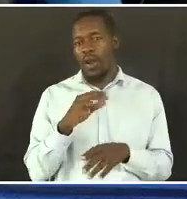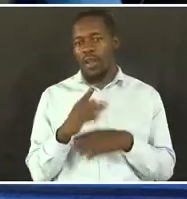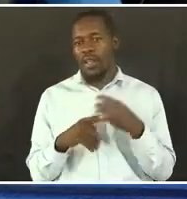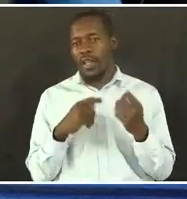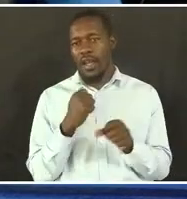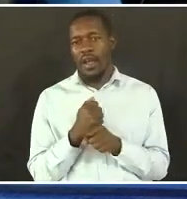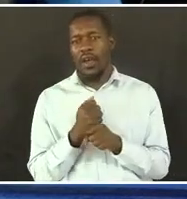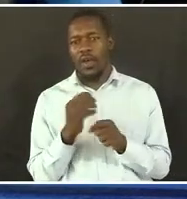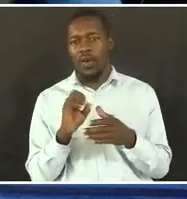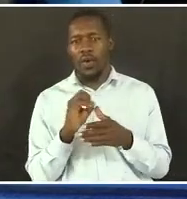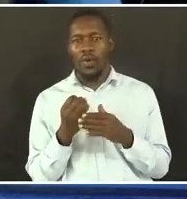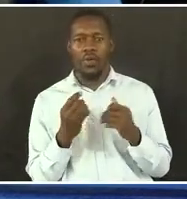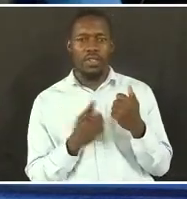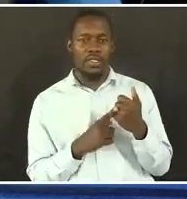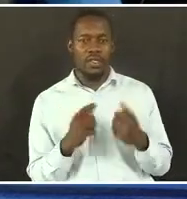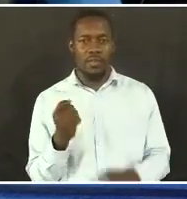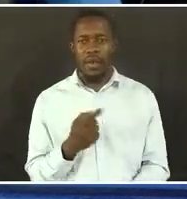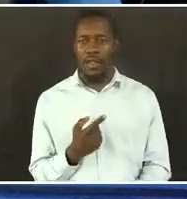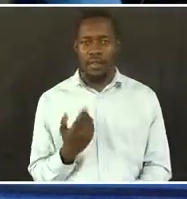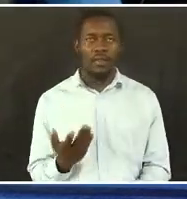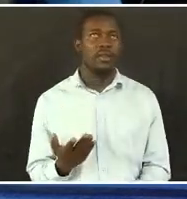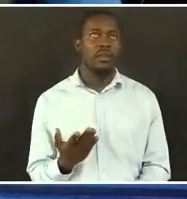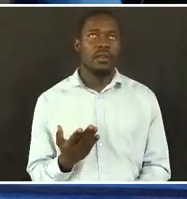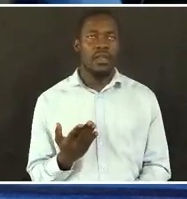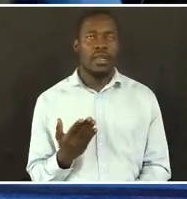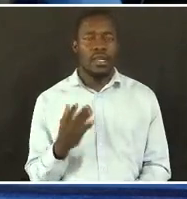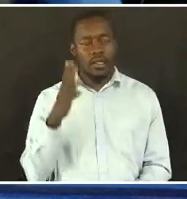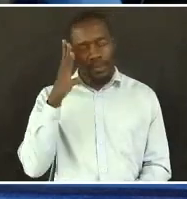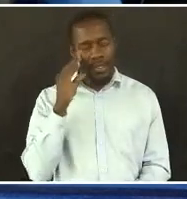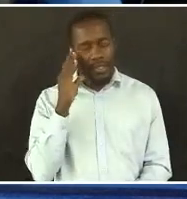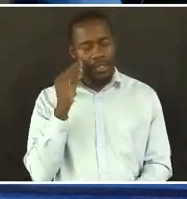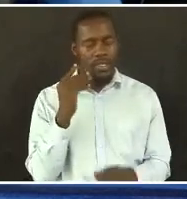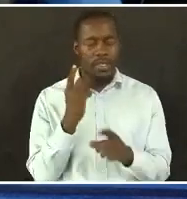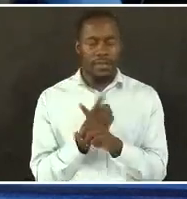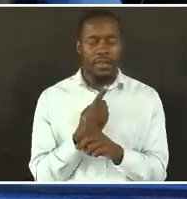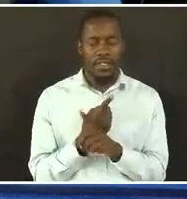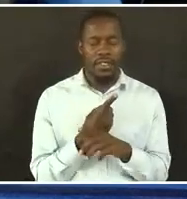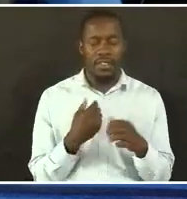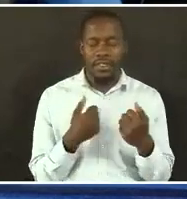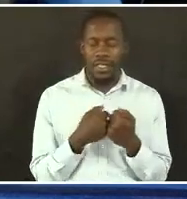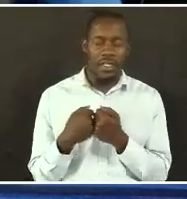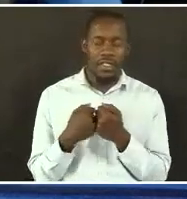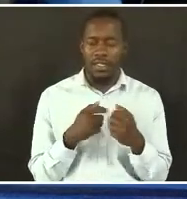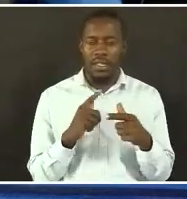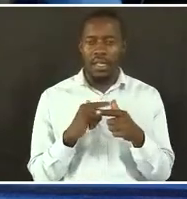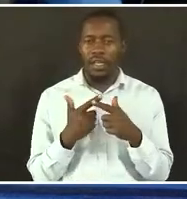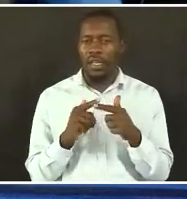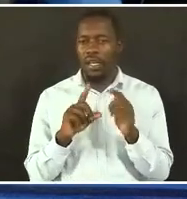they've gone through surgery and all this, and finally they are healed.